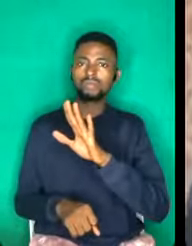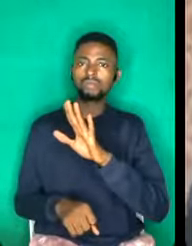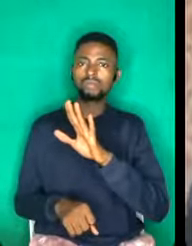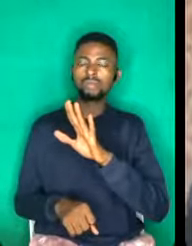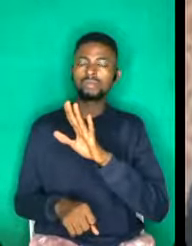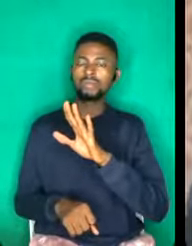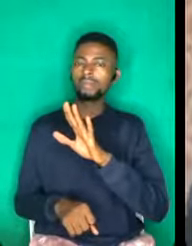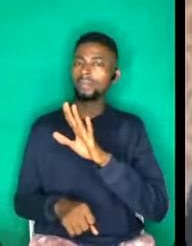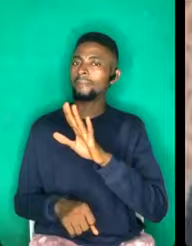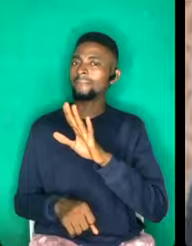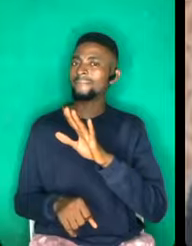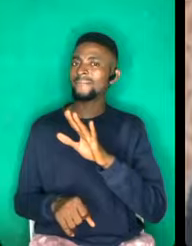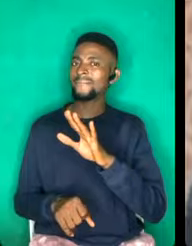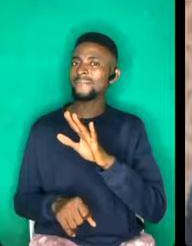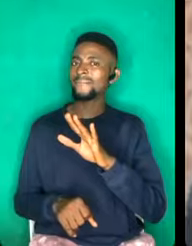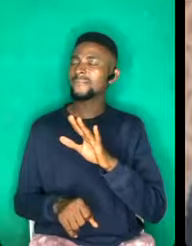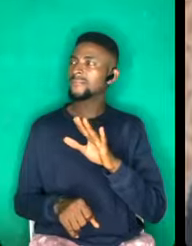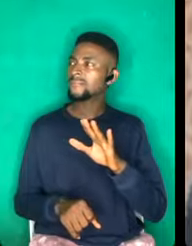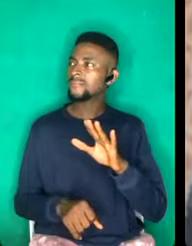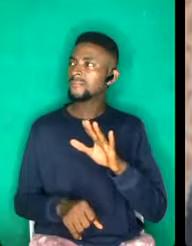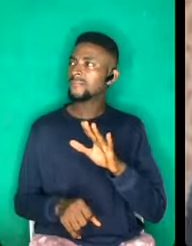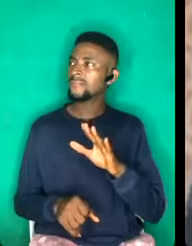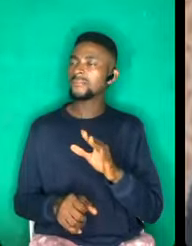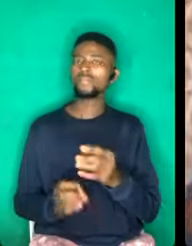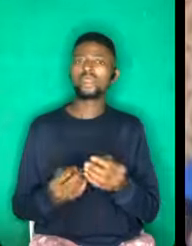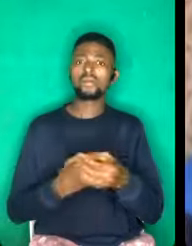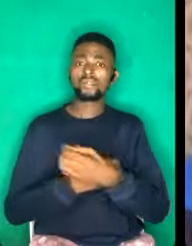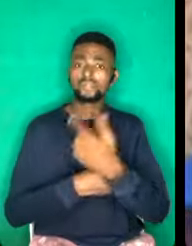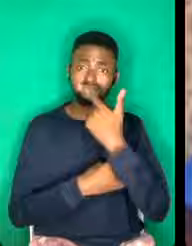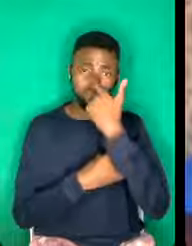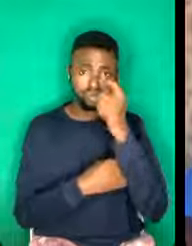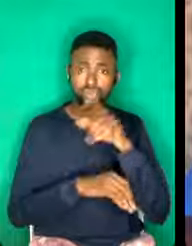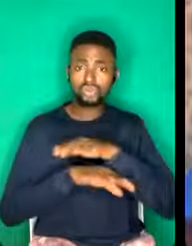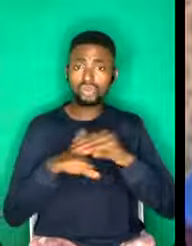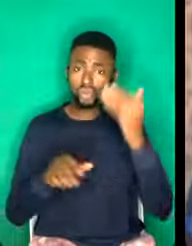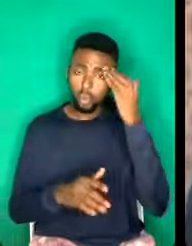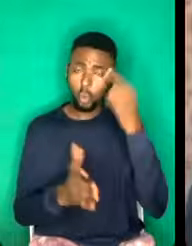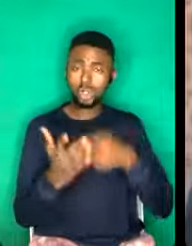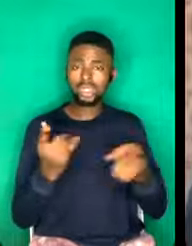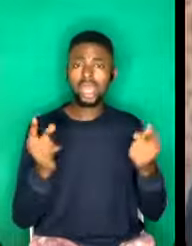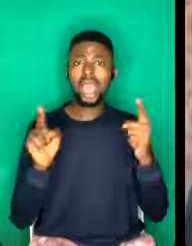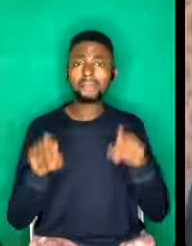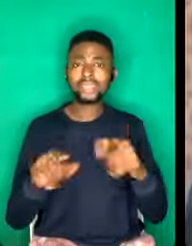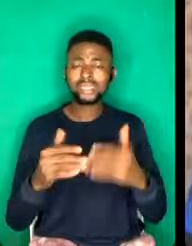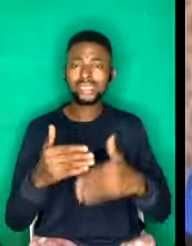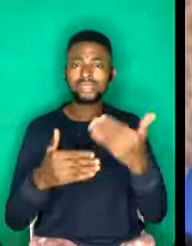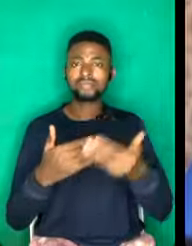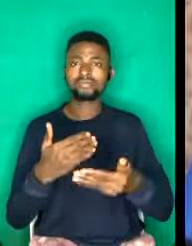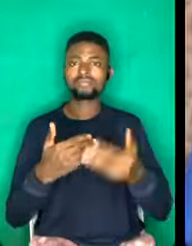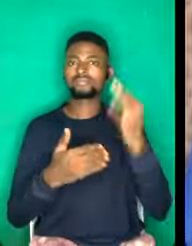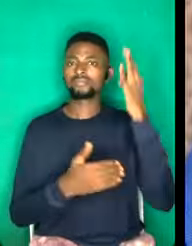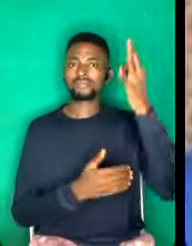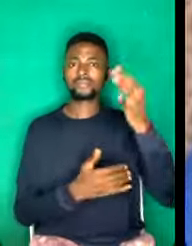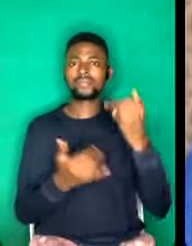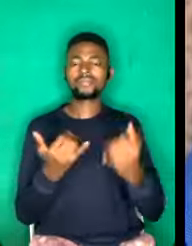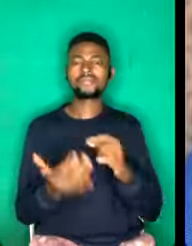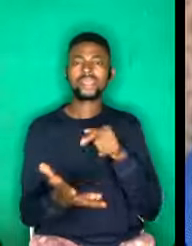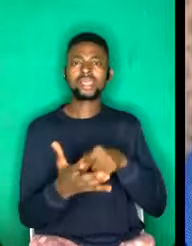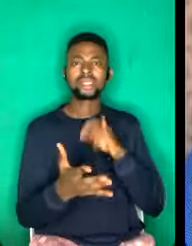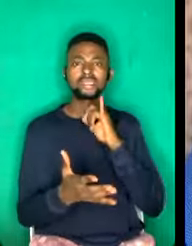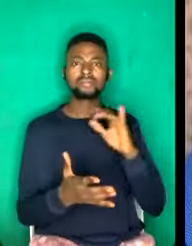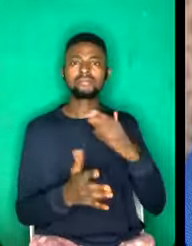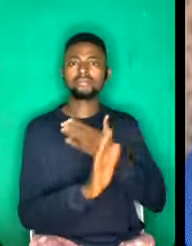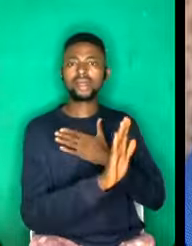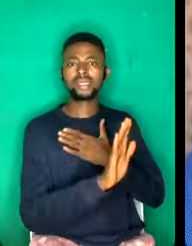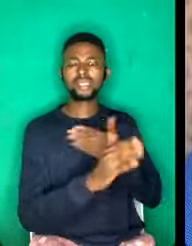is coming, you know, to you in the nearest future. Yes. So this brings me to my next question. We have been talking